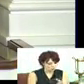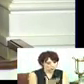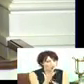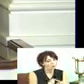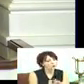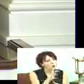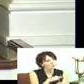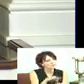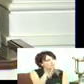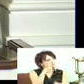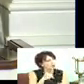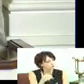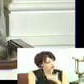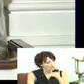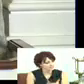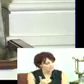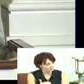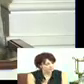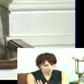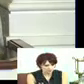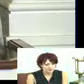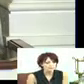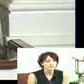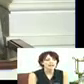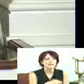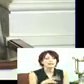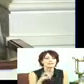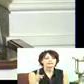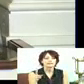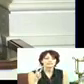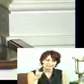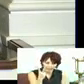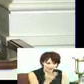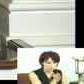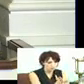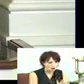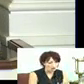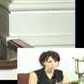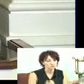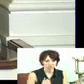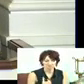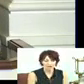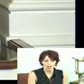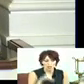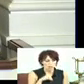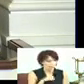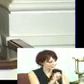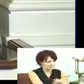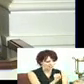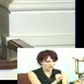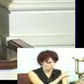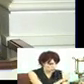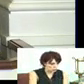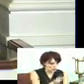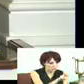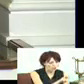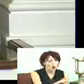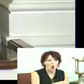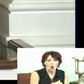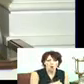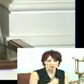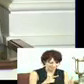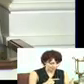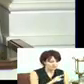second lesson that I've learned is that not only is salvation a journey, salvation is also a